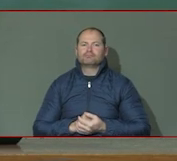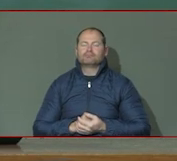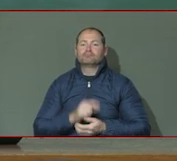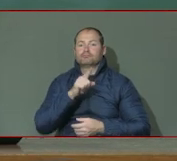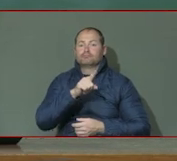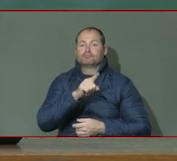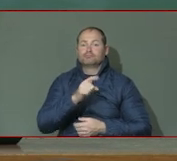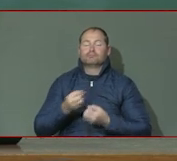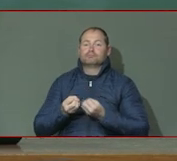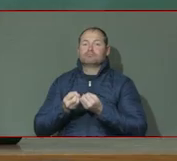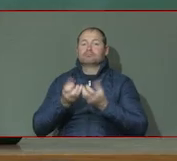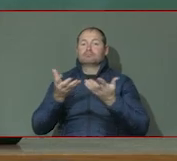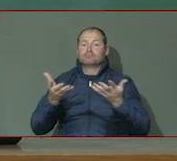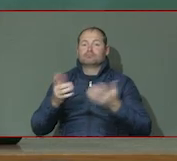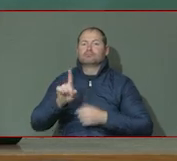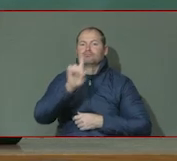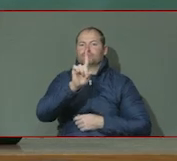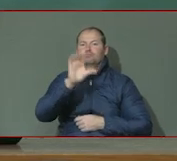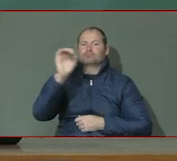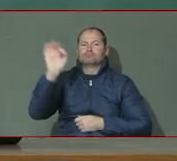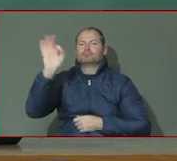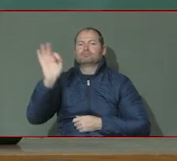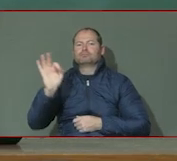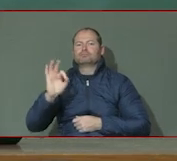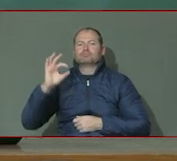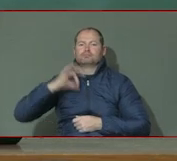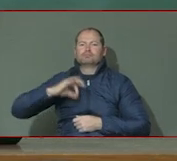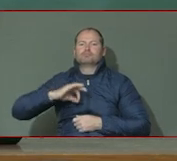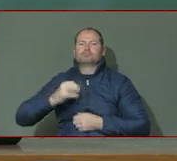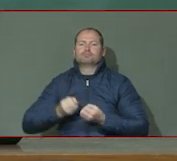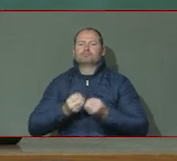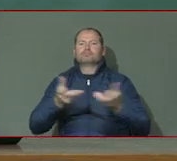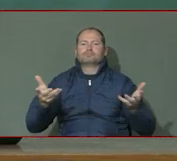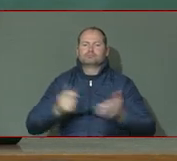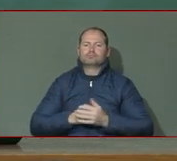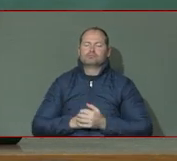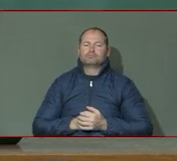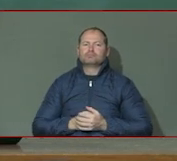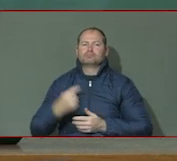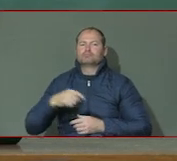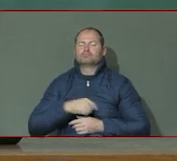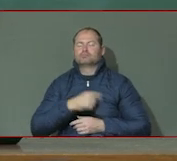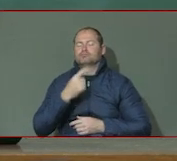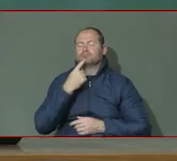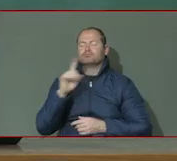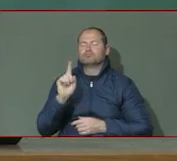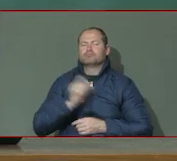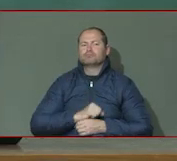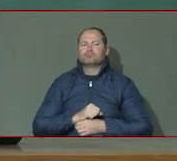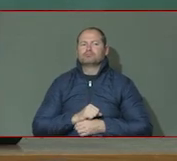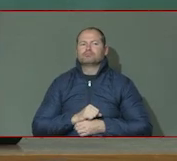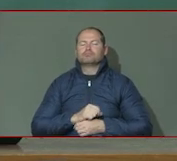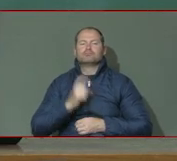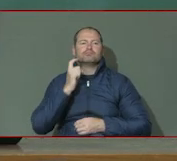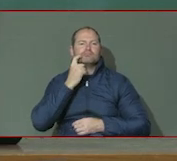100% of their profits. So remember, what do we say? Candy